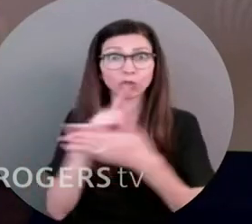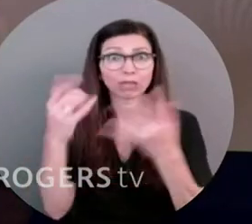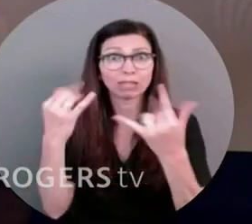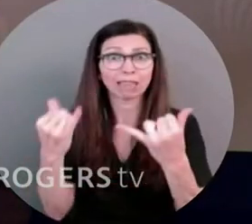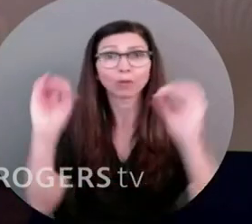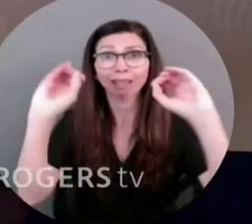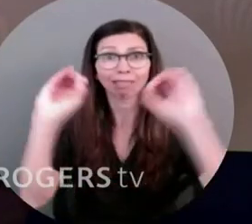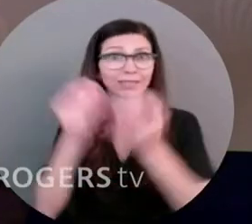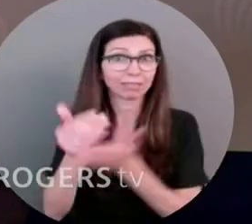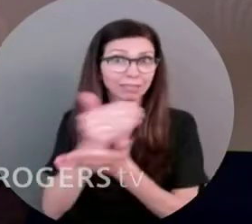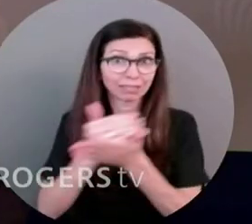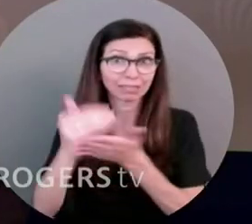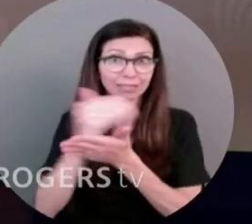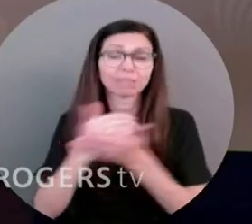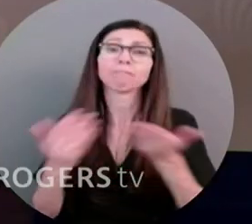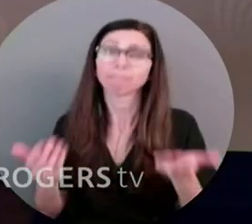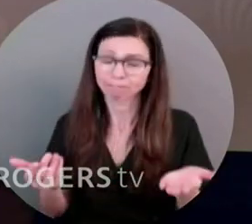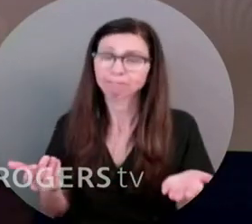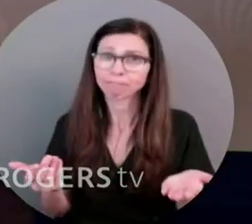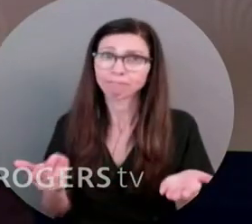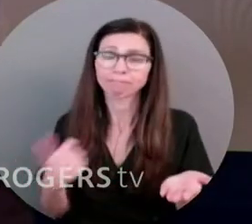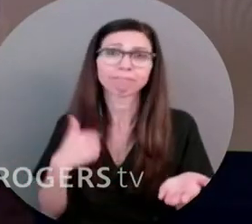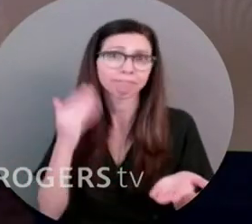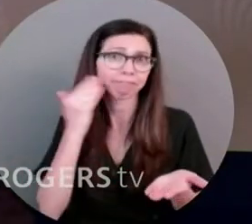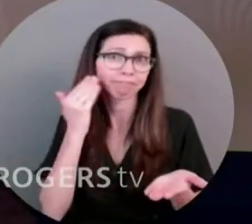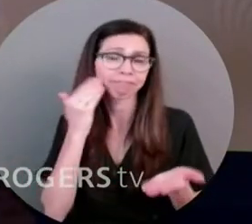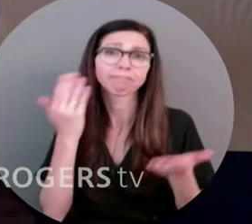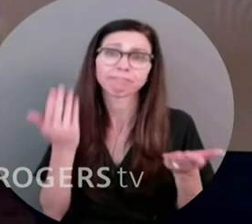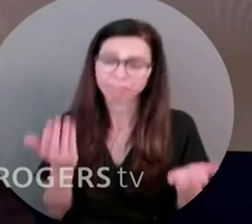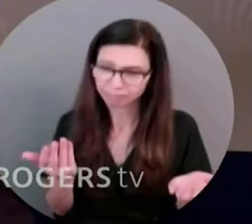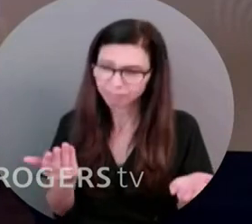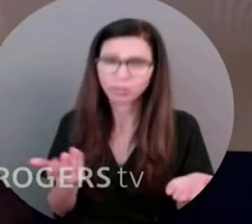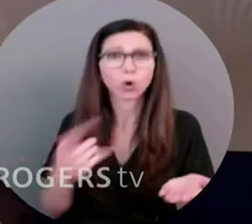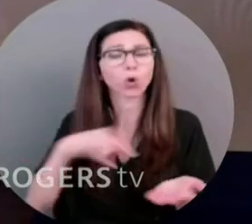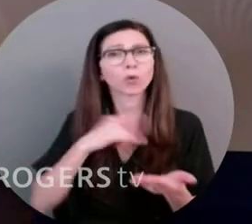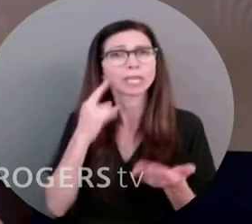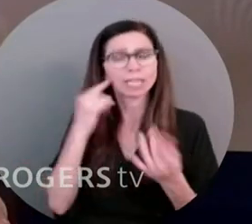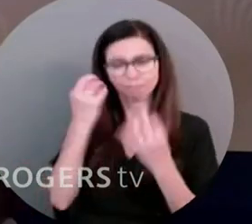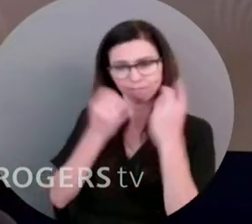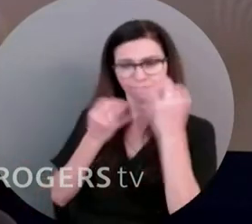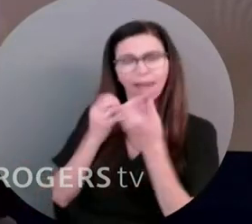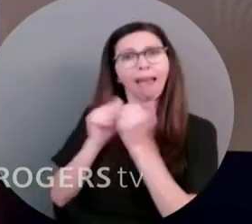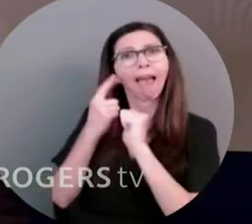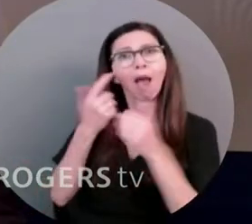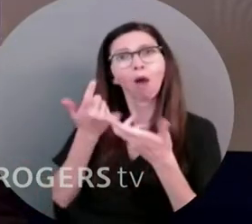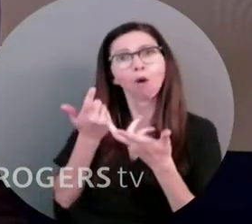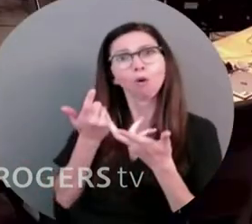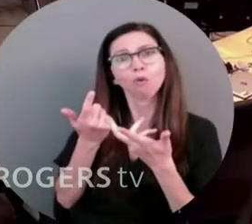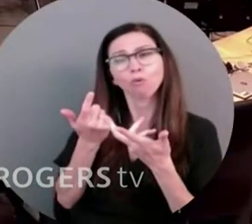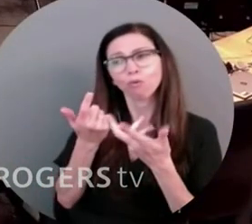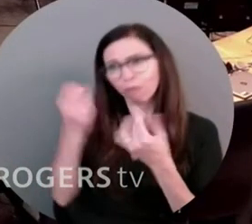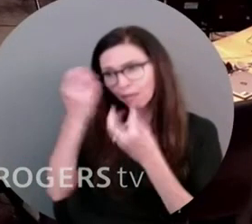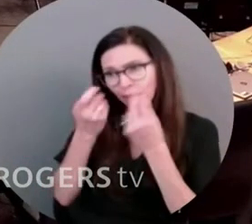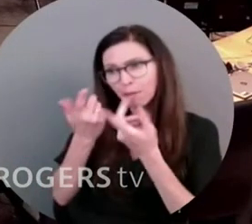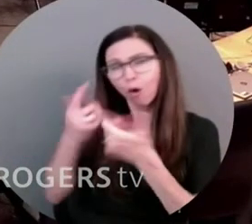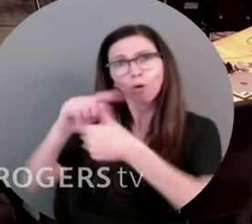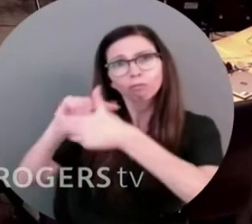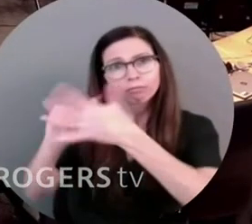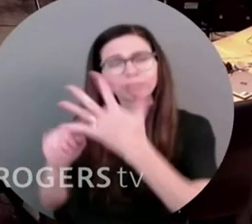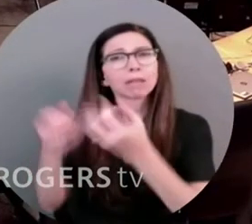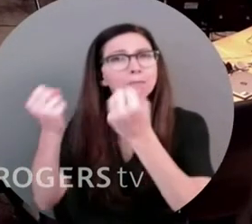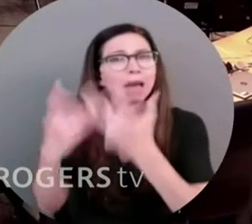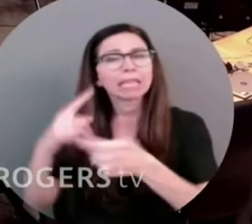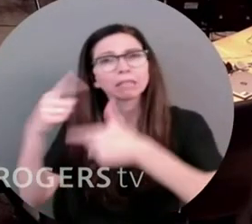be respectful of the health considerations. And Dr. Etches, maybe you can talk about those discussions at the provincial level as well.